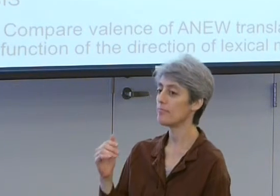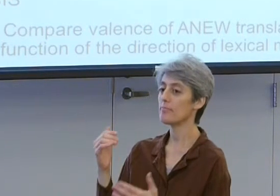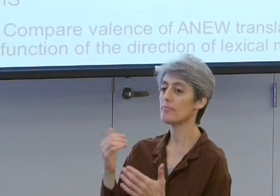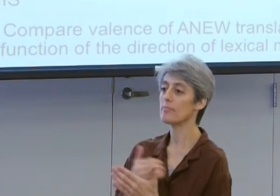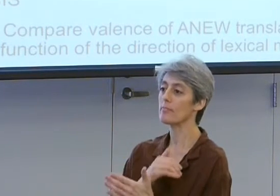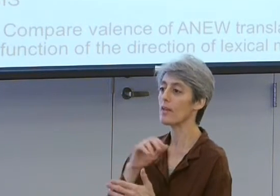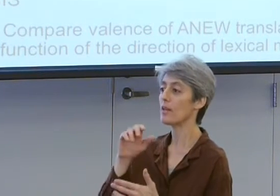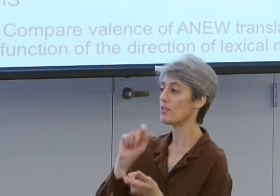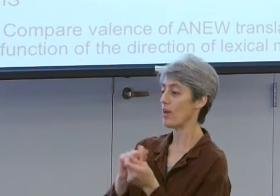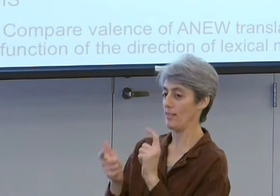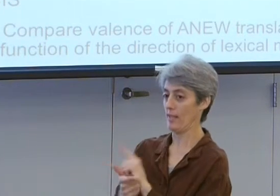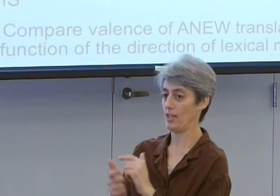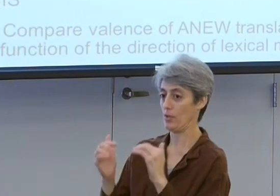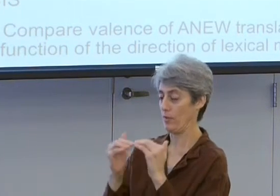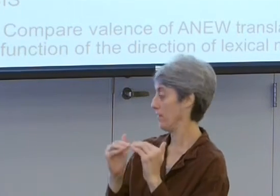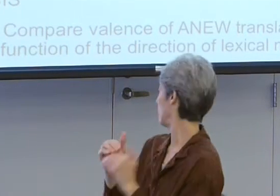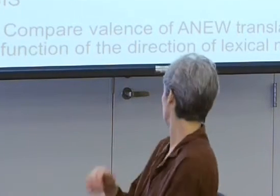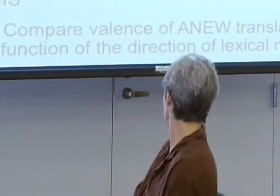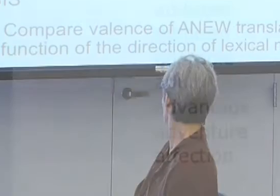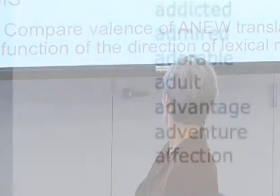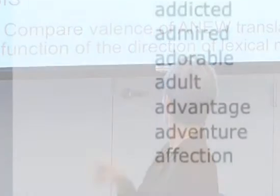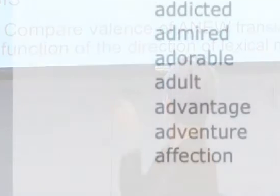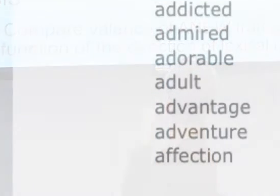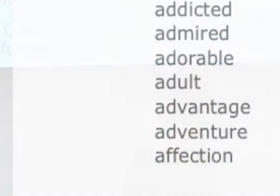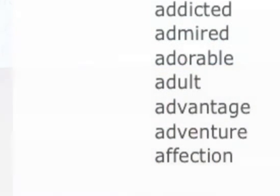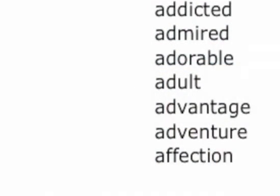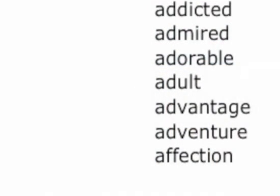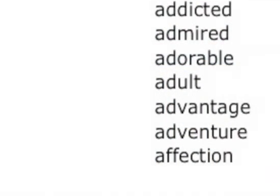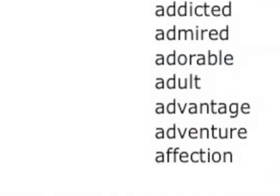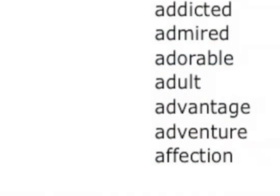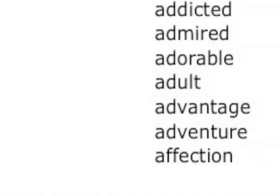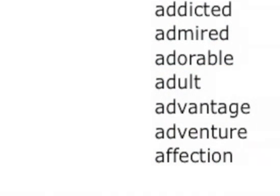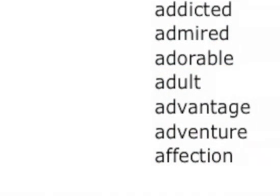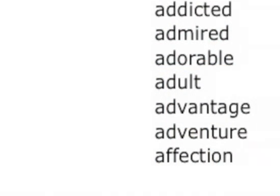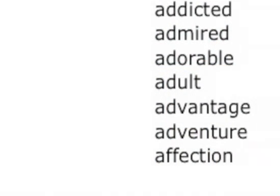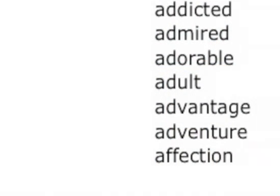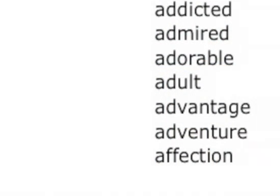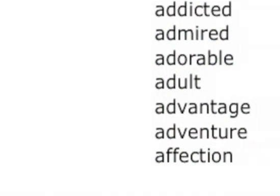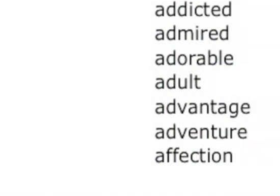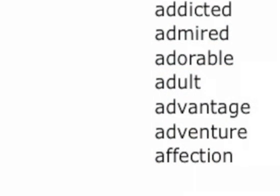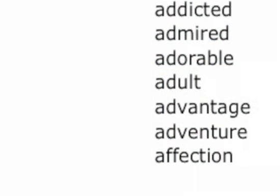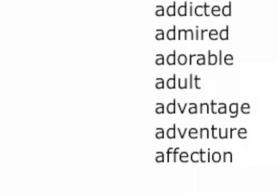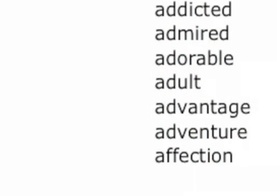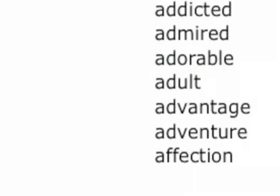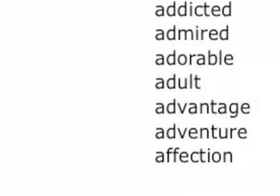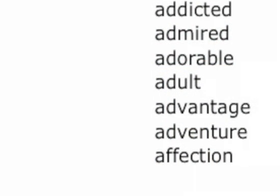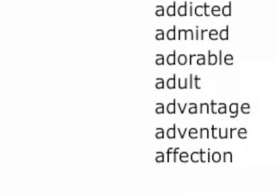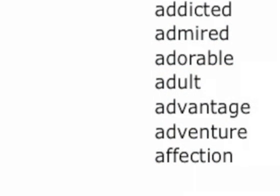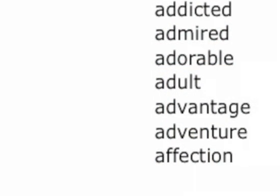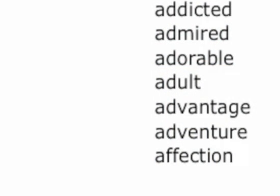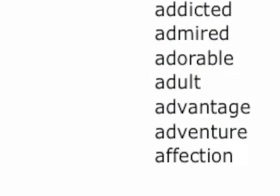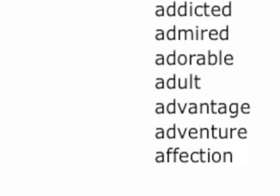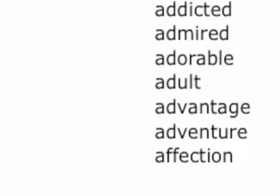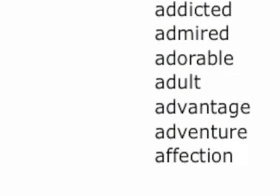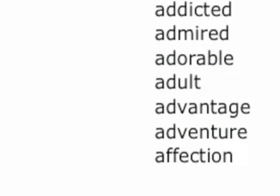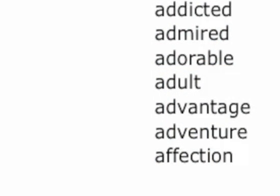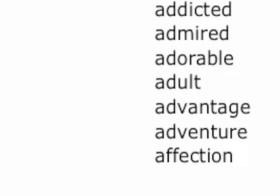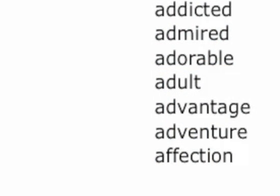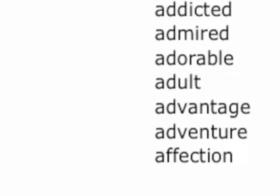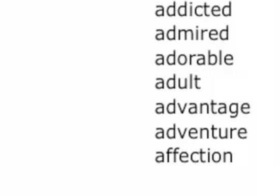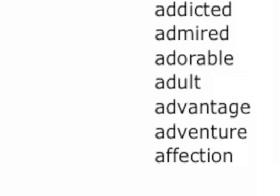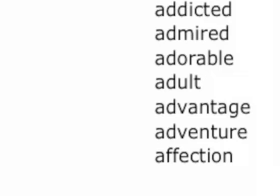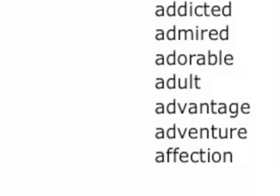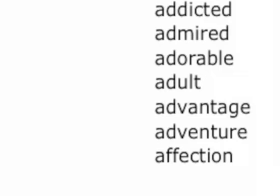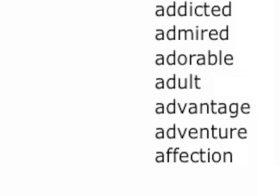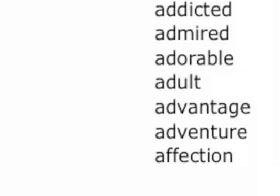equivalents as a function of the direction of the lexical movements in this sign to answer the question that we set out. Here are some examples of the words in this corpus.